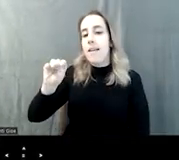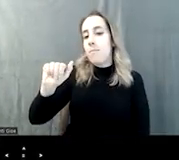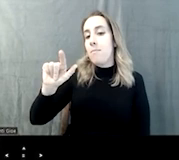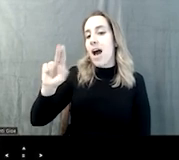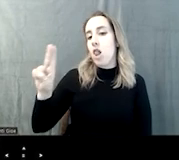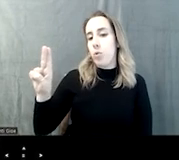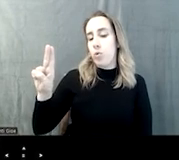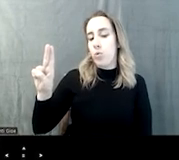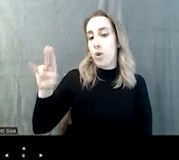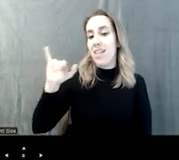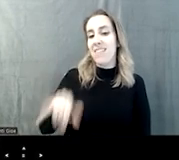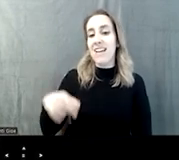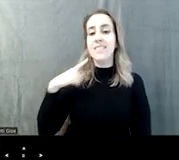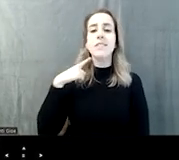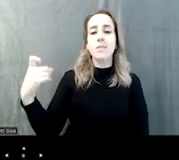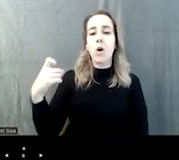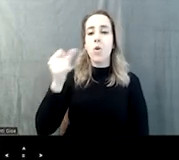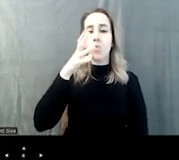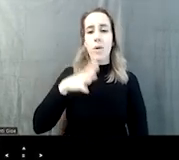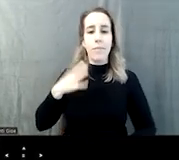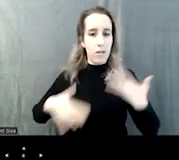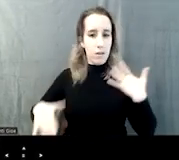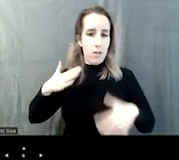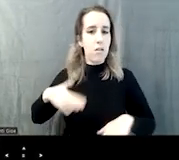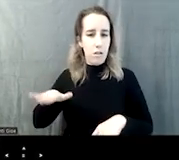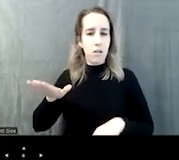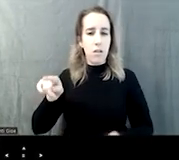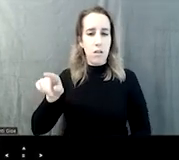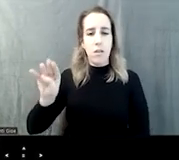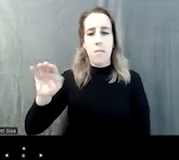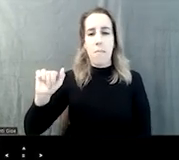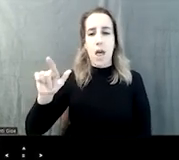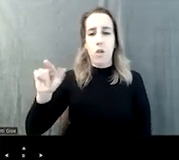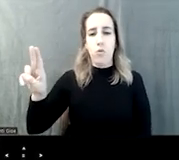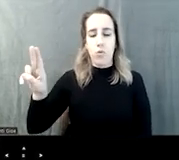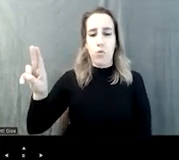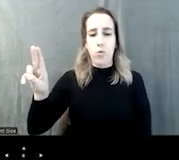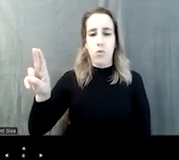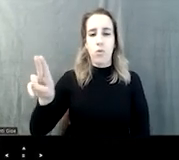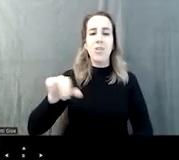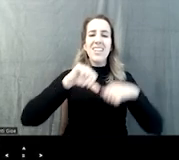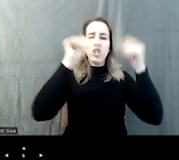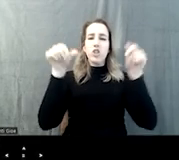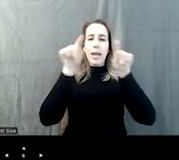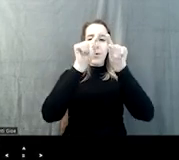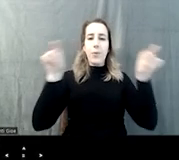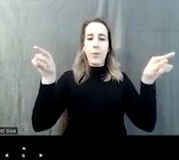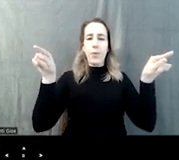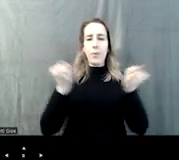Samoan women wear malus. And so it's a diamond shape, and there's a smaller diamond,